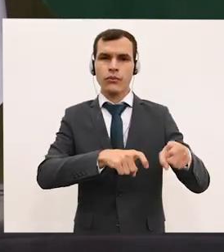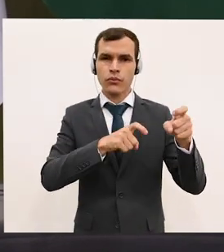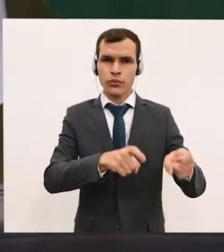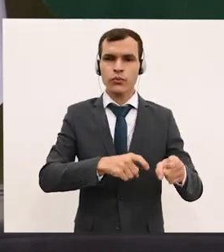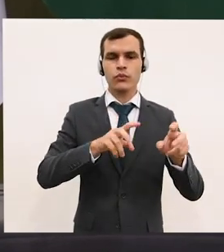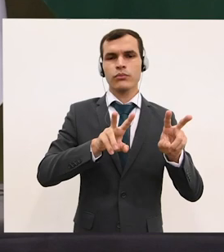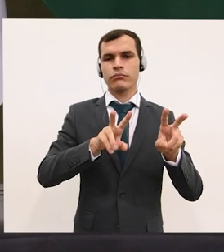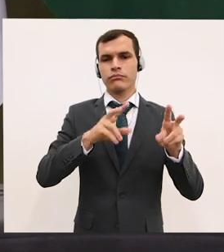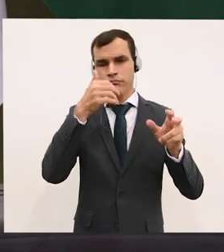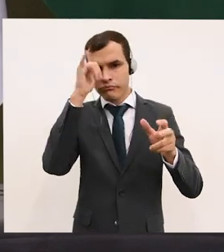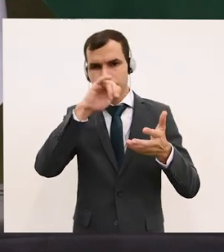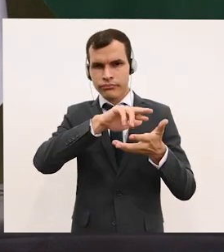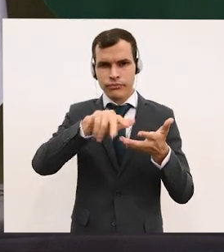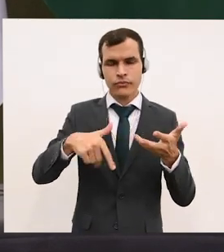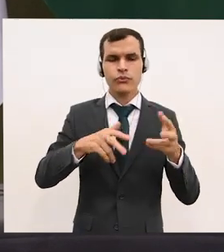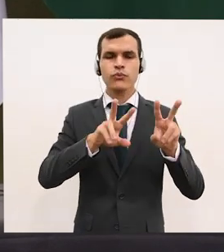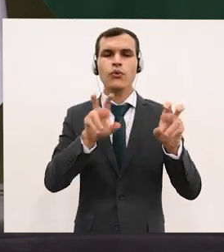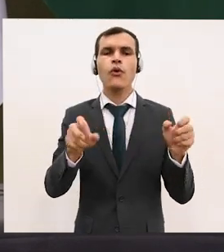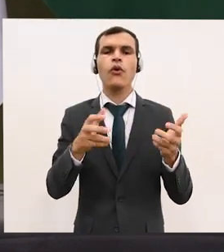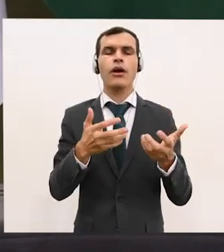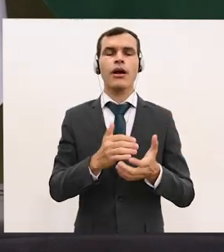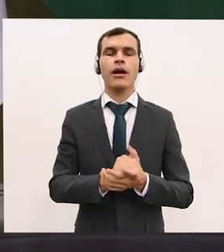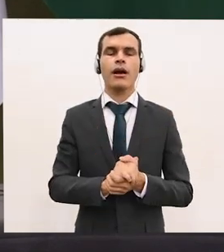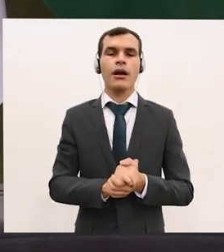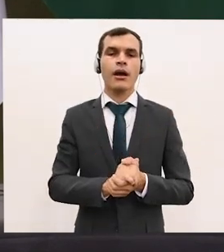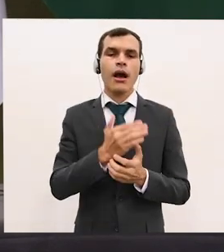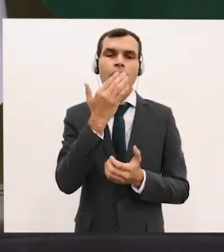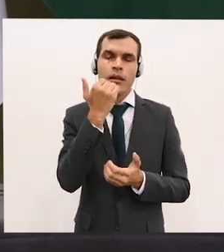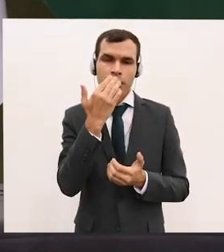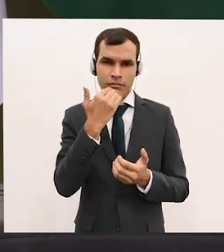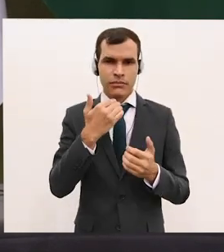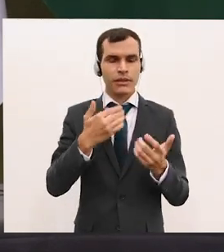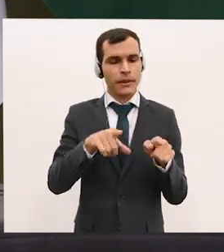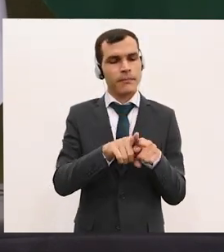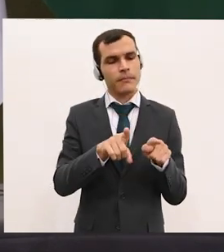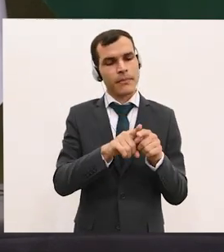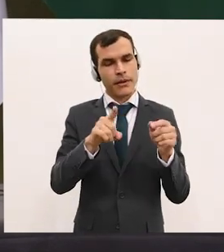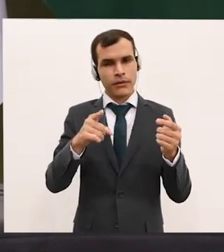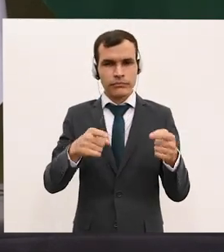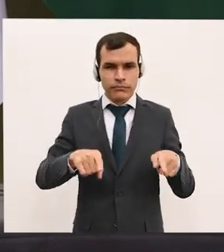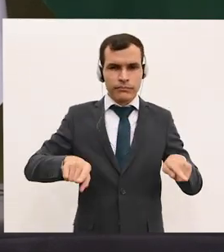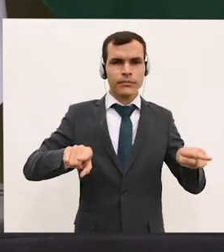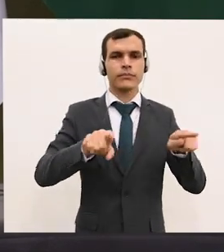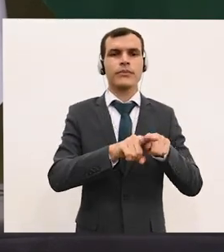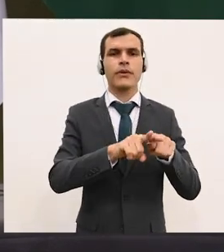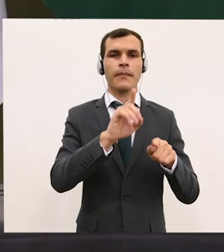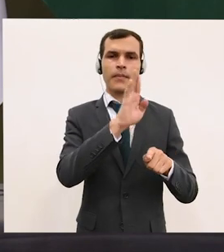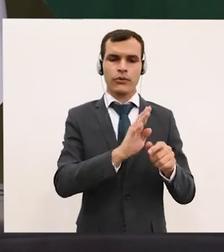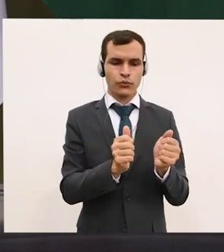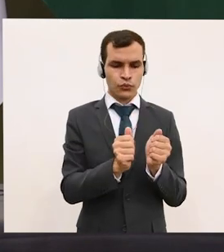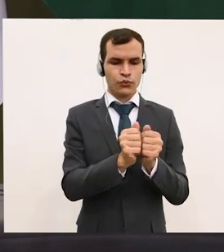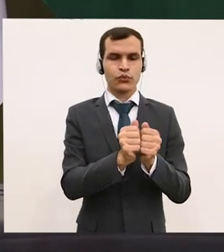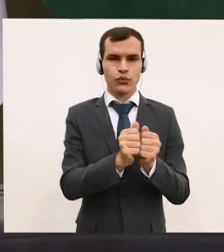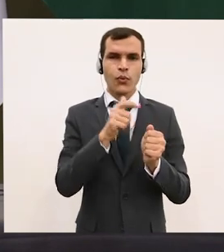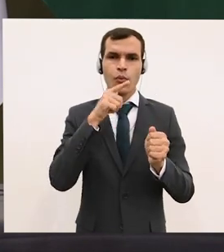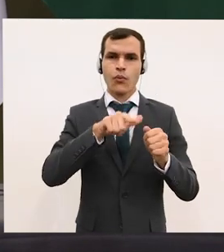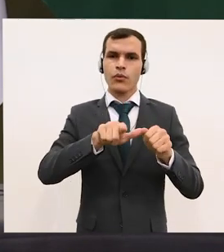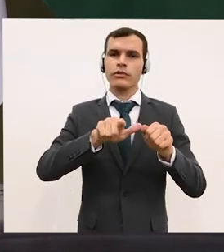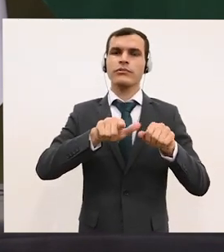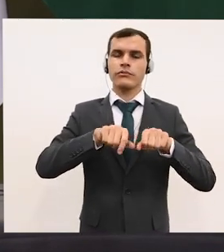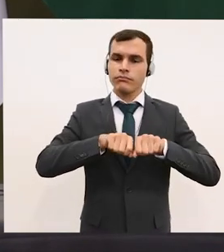situation globally. This was a good time to try and visit and also to discuss issues related to